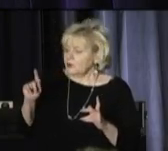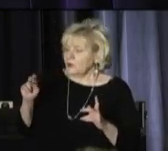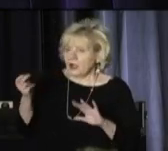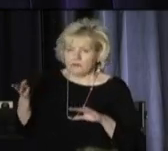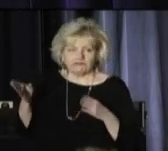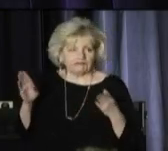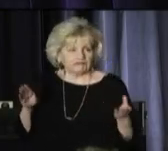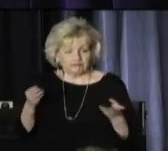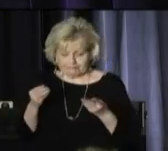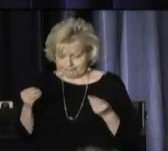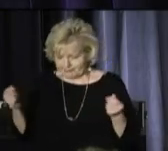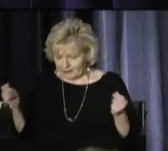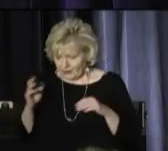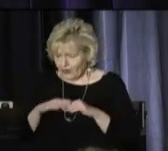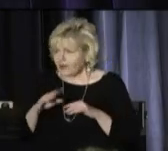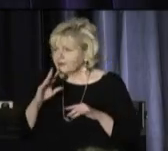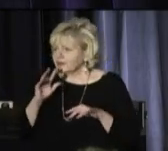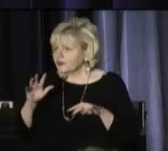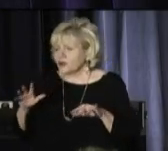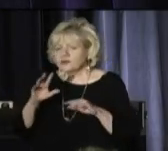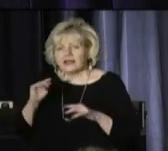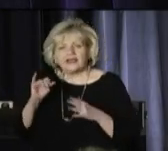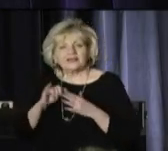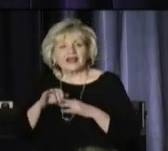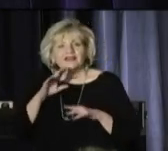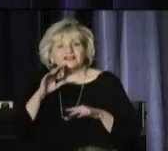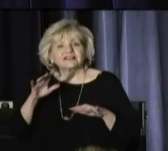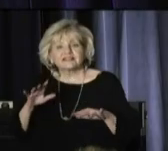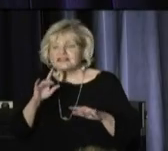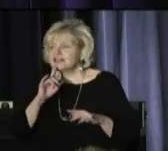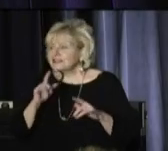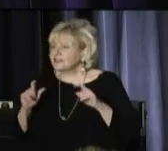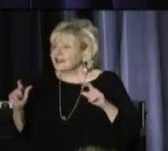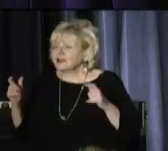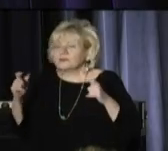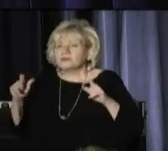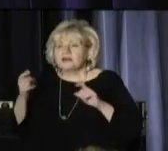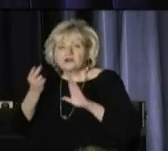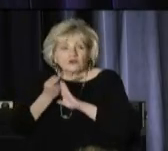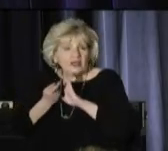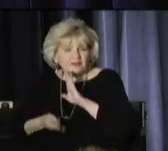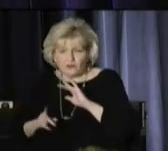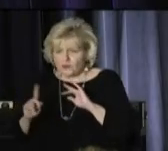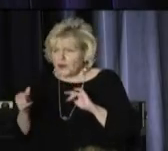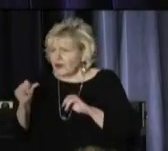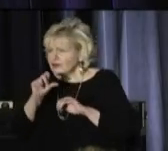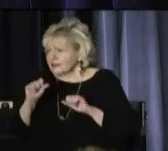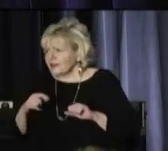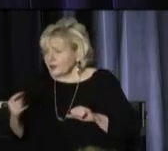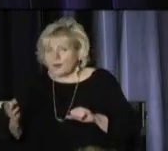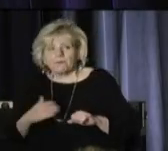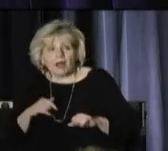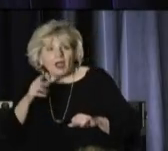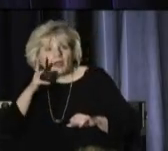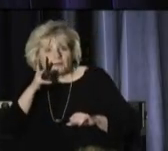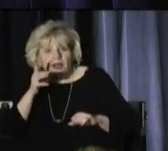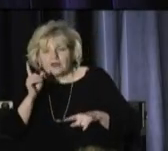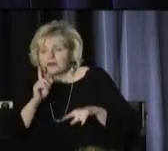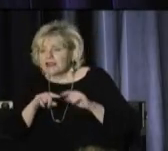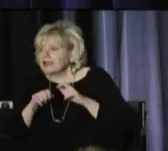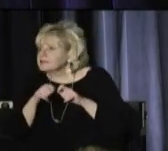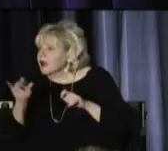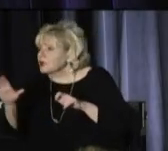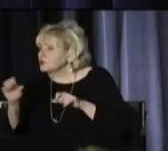floor. Didn't you know the sea is a giant grave? Where else would they go? My mother cannot tie